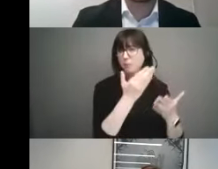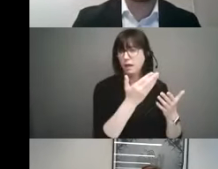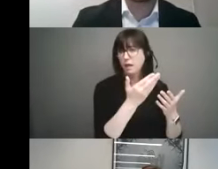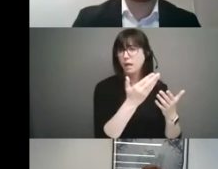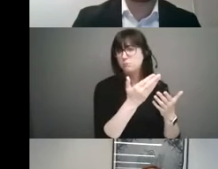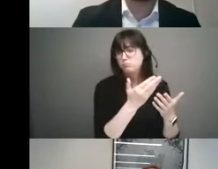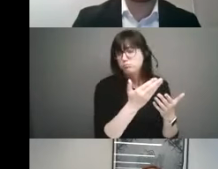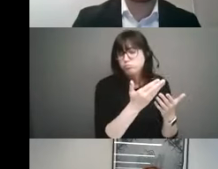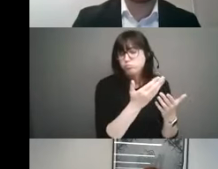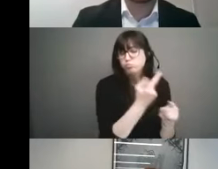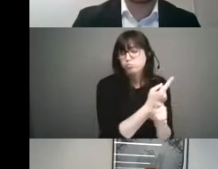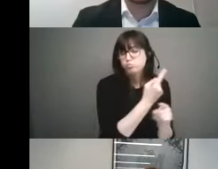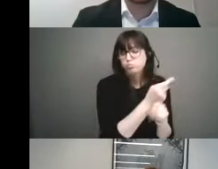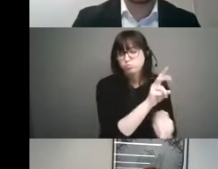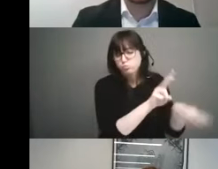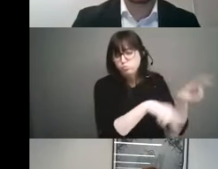are appropriate